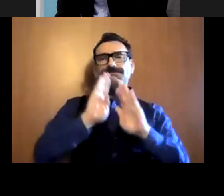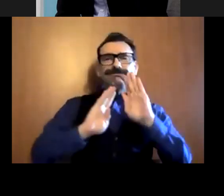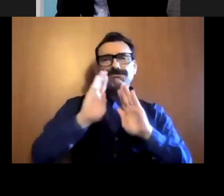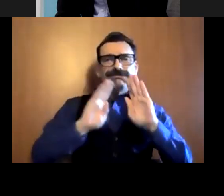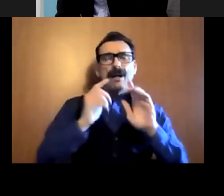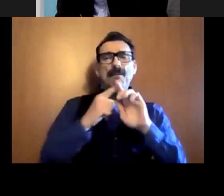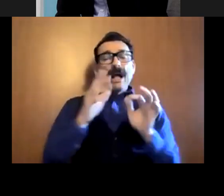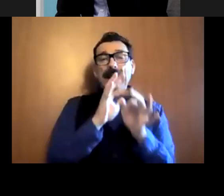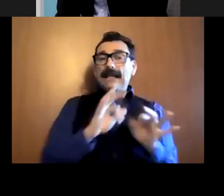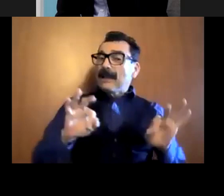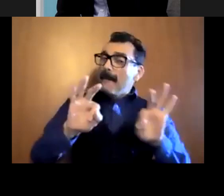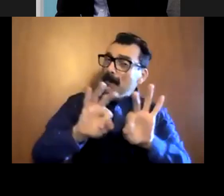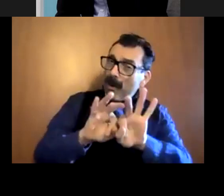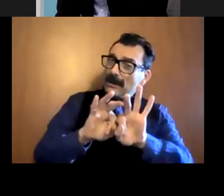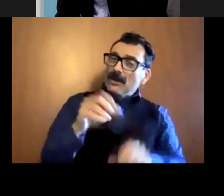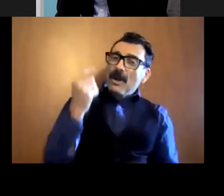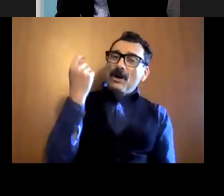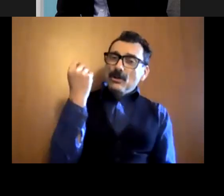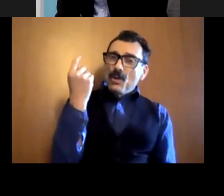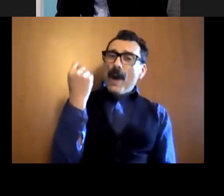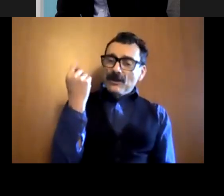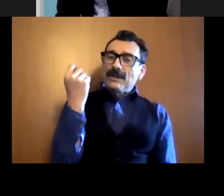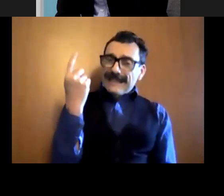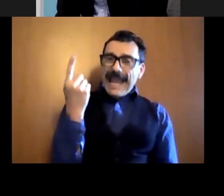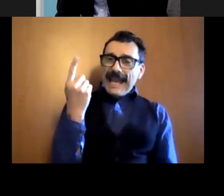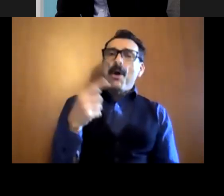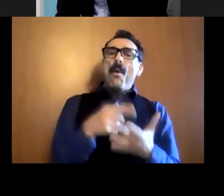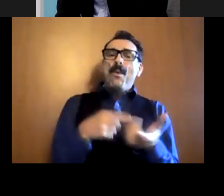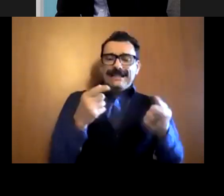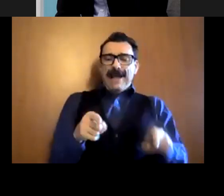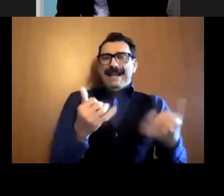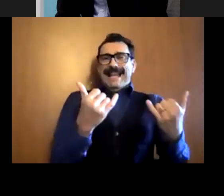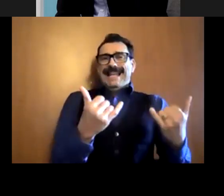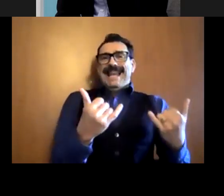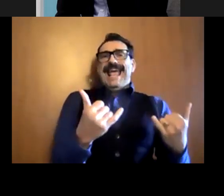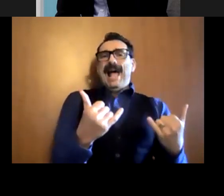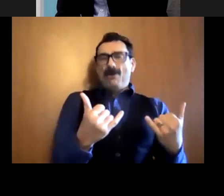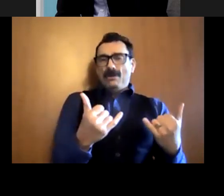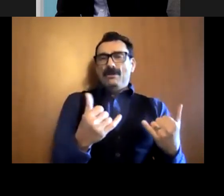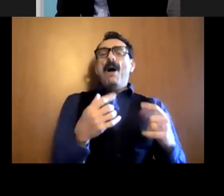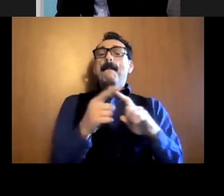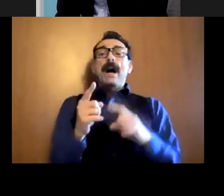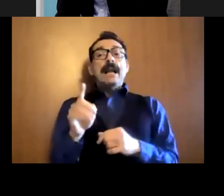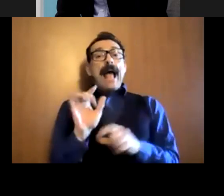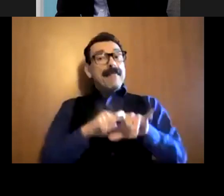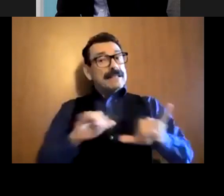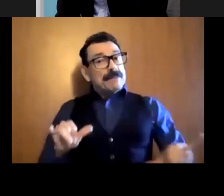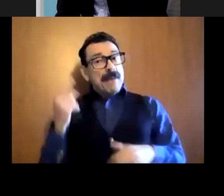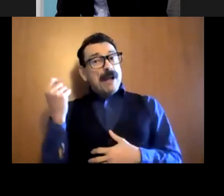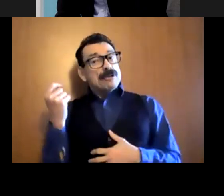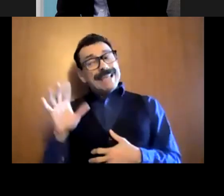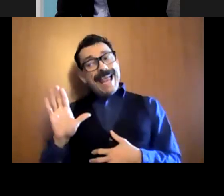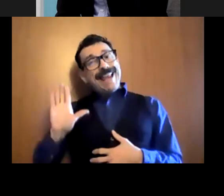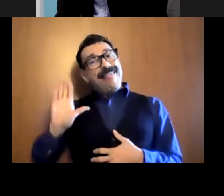understand and put ourselves in a time and space as to where those individuals are. And we have to meet them there, okay?